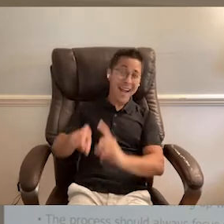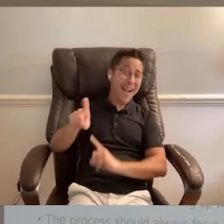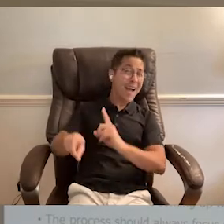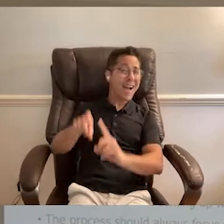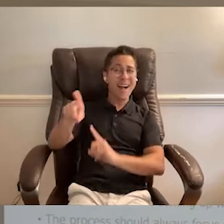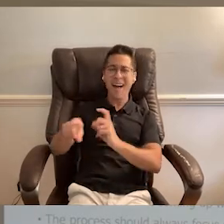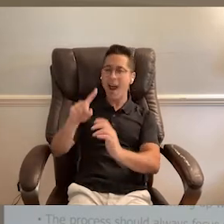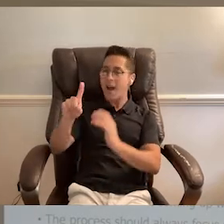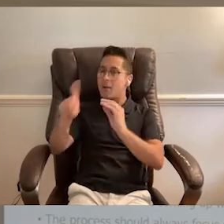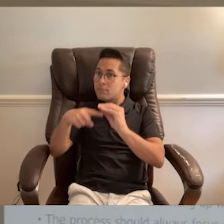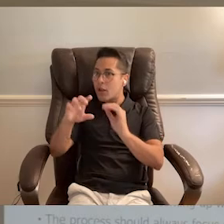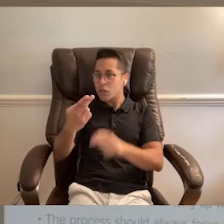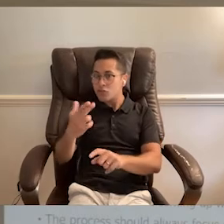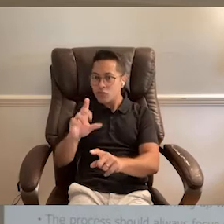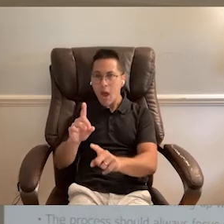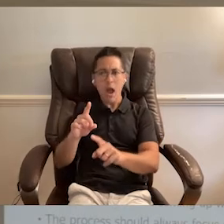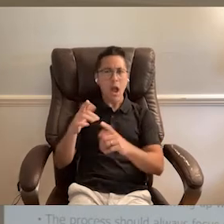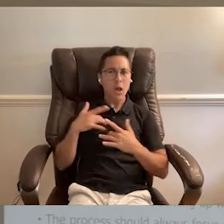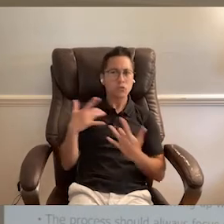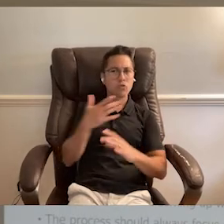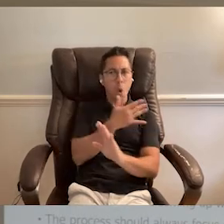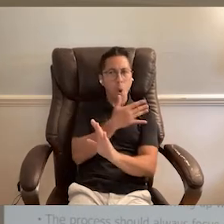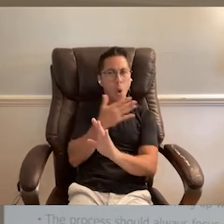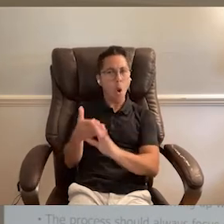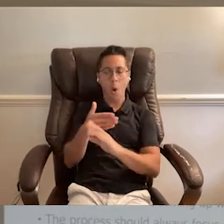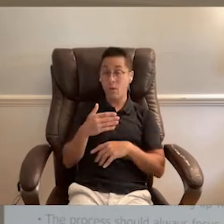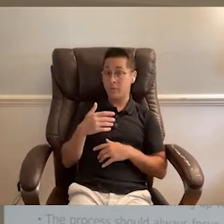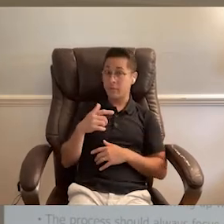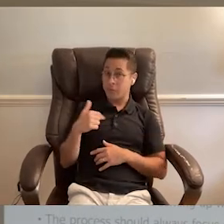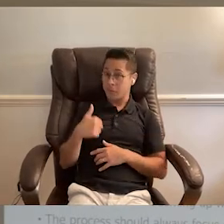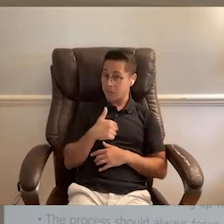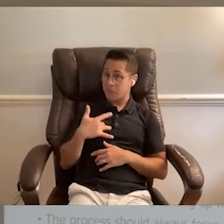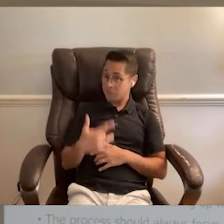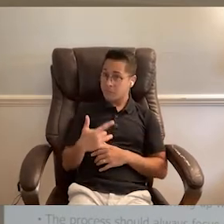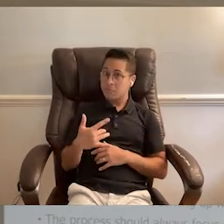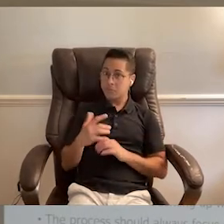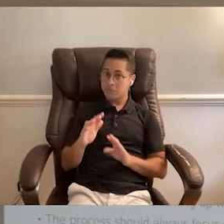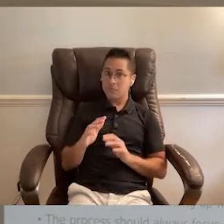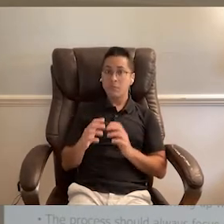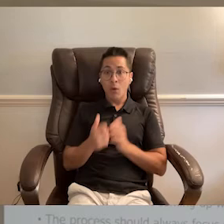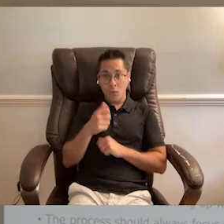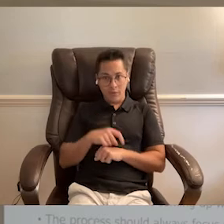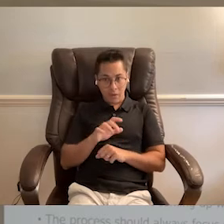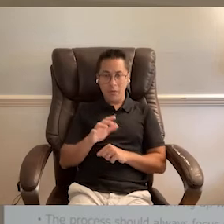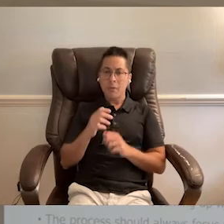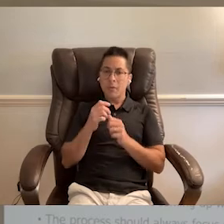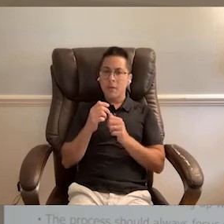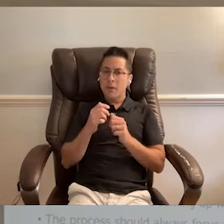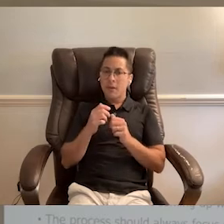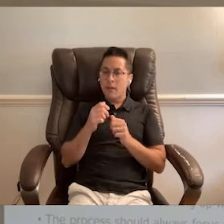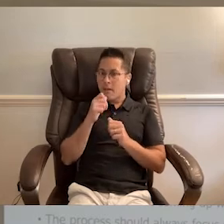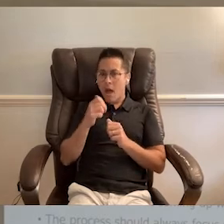about what's been going on, we tend to find a lot of times, based on not knowing all the information,